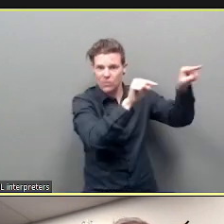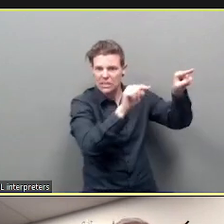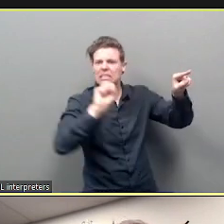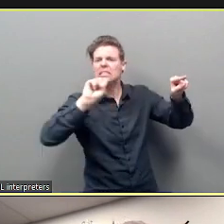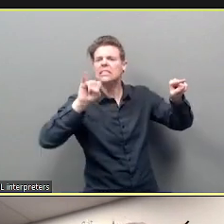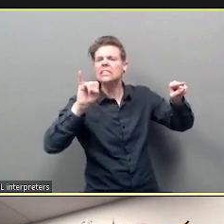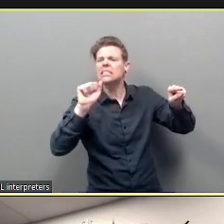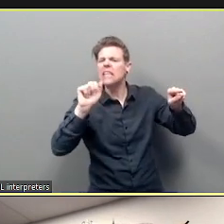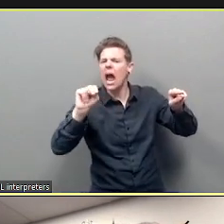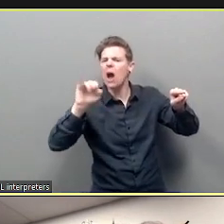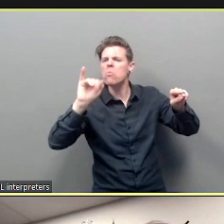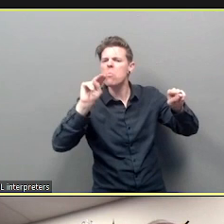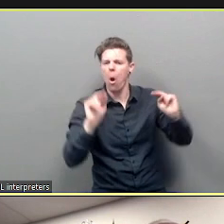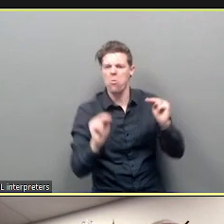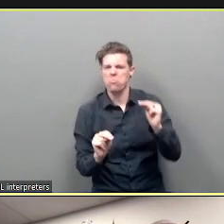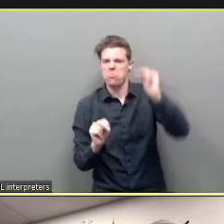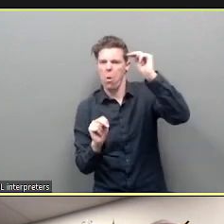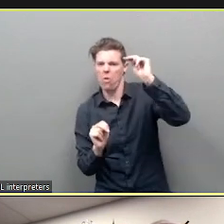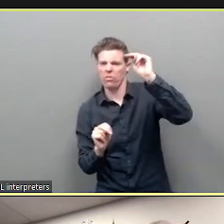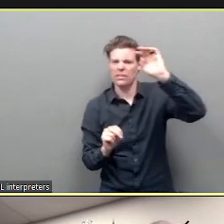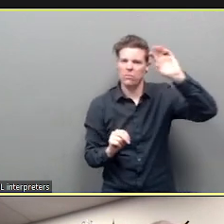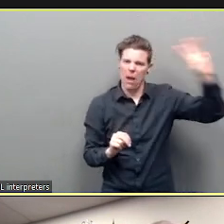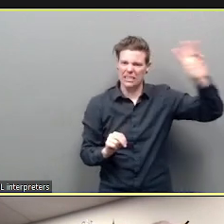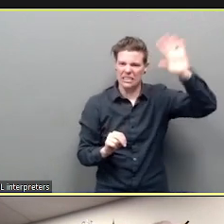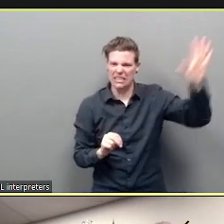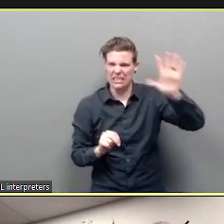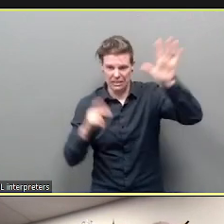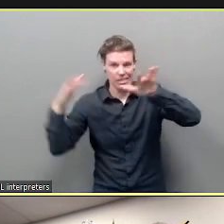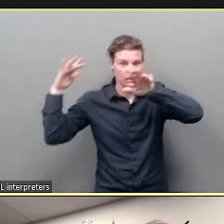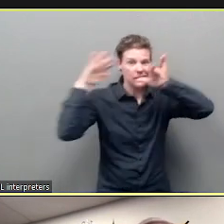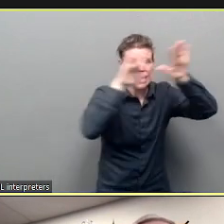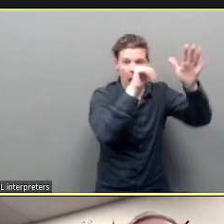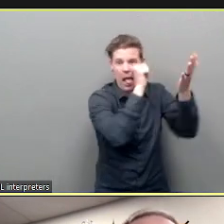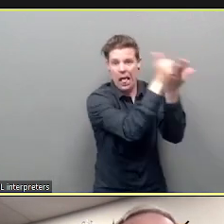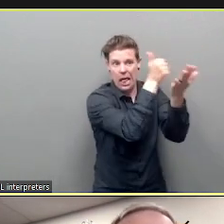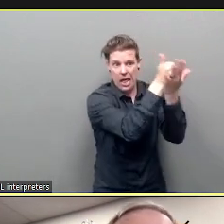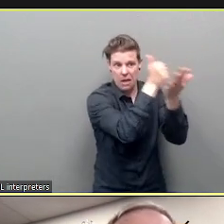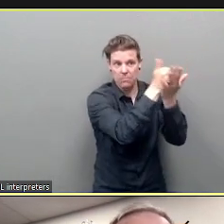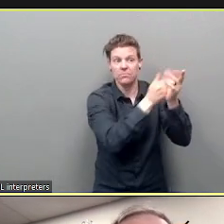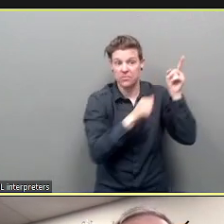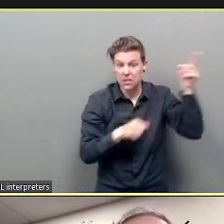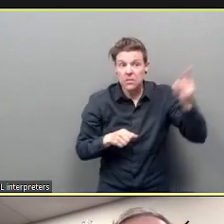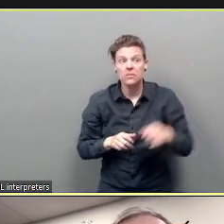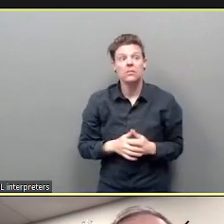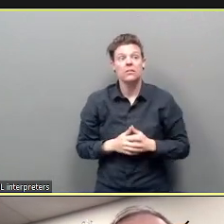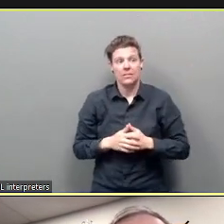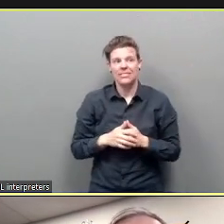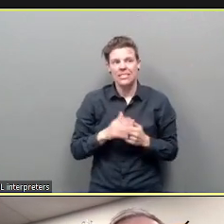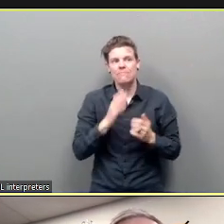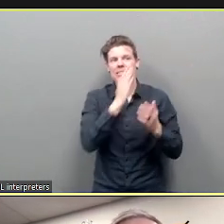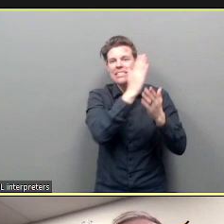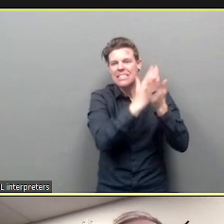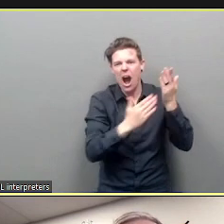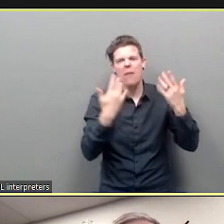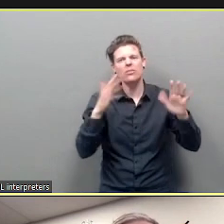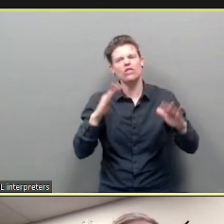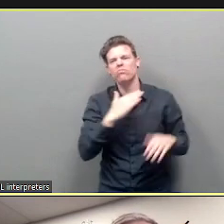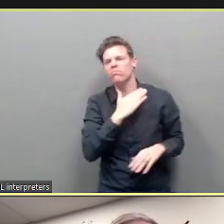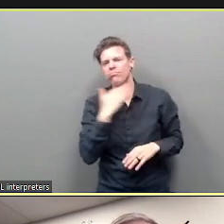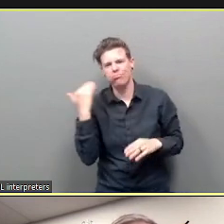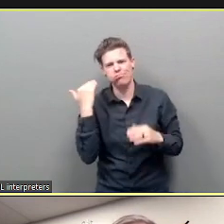2 weeks ago, but some of those FEMA teams have left. And so that all this shows is a drop in